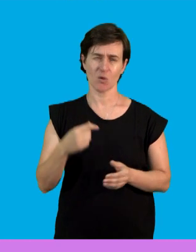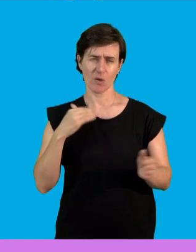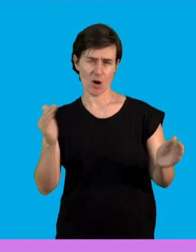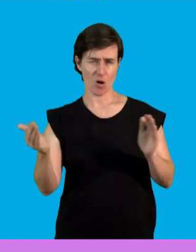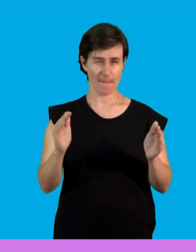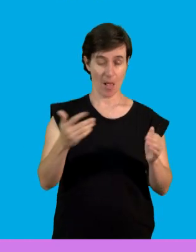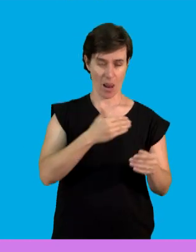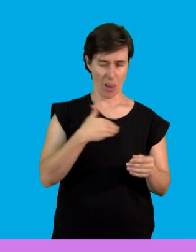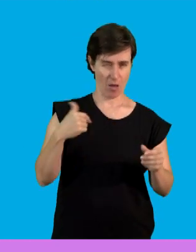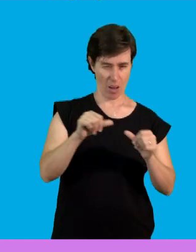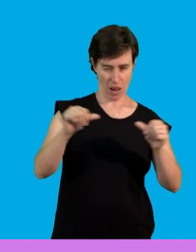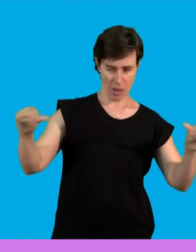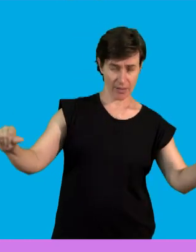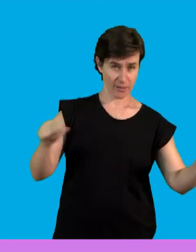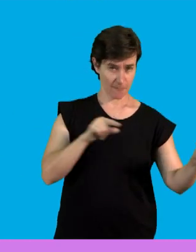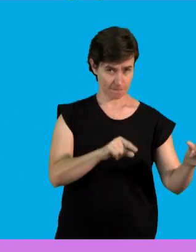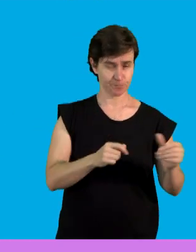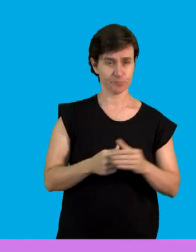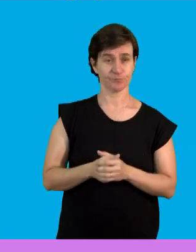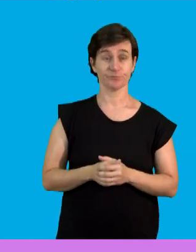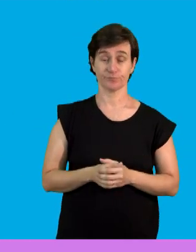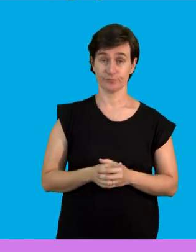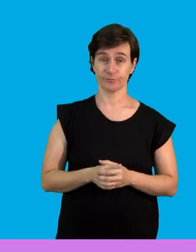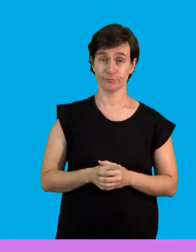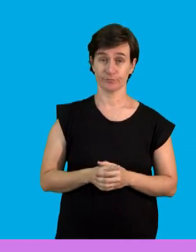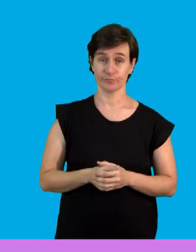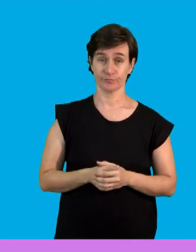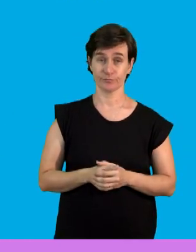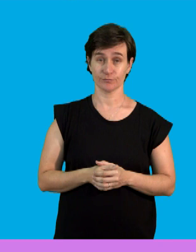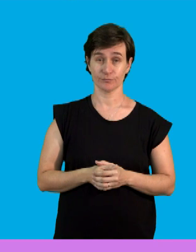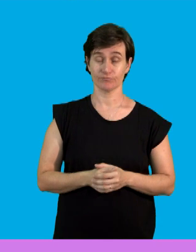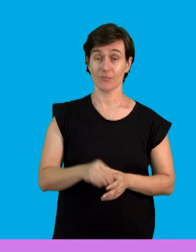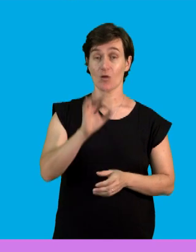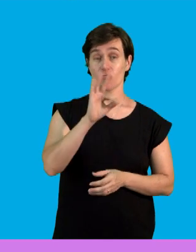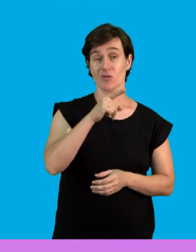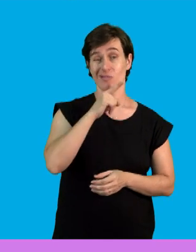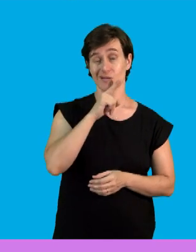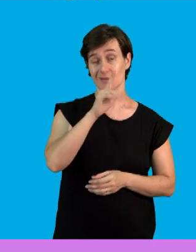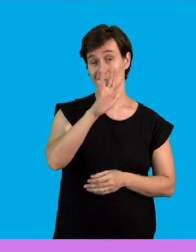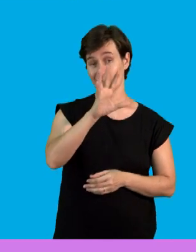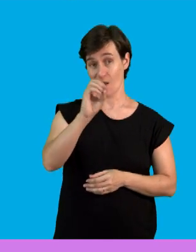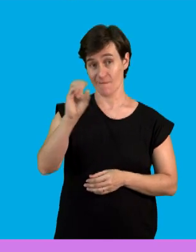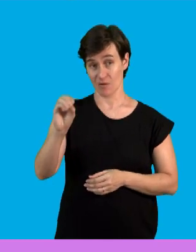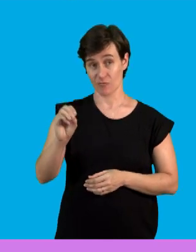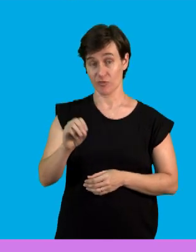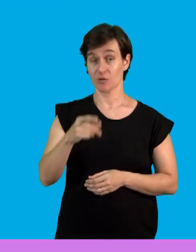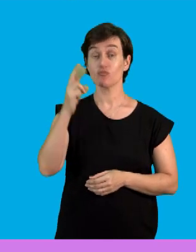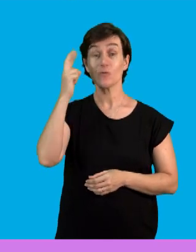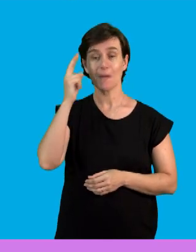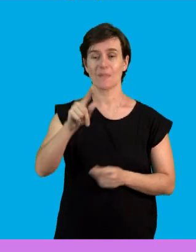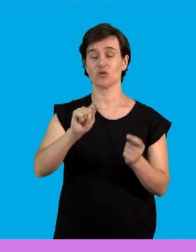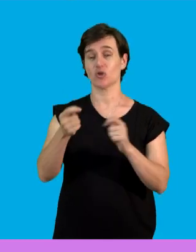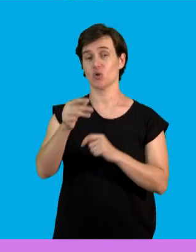of those will give us the maximum. So if we're going to compare the length with the